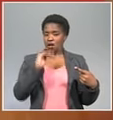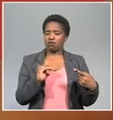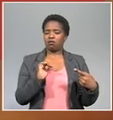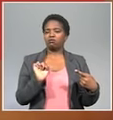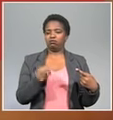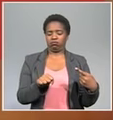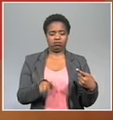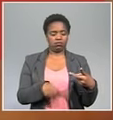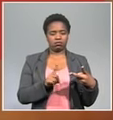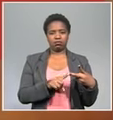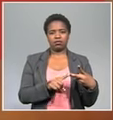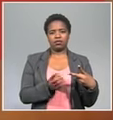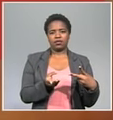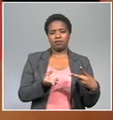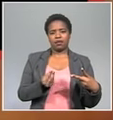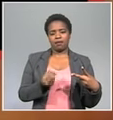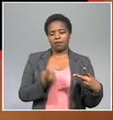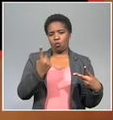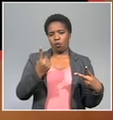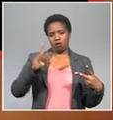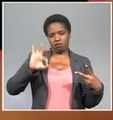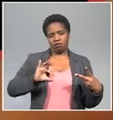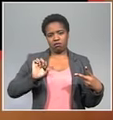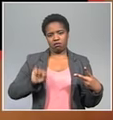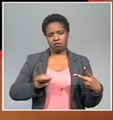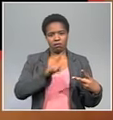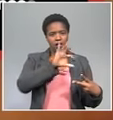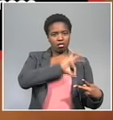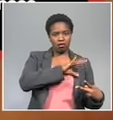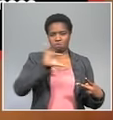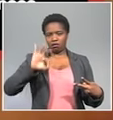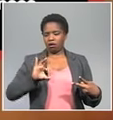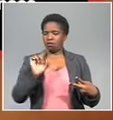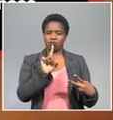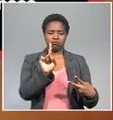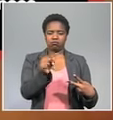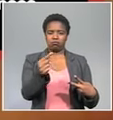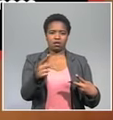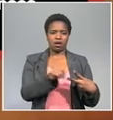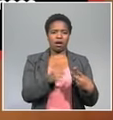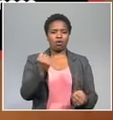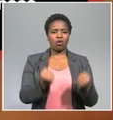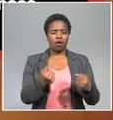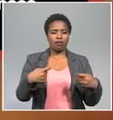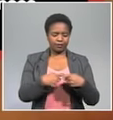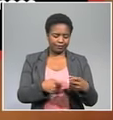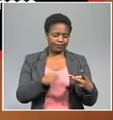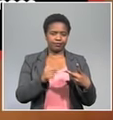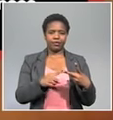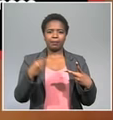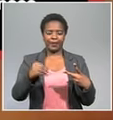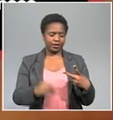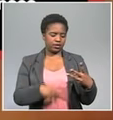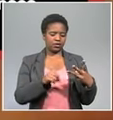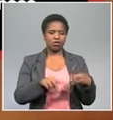only allowed to receive income from one employer and can't receive any other form of income like car allowances, business income,